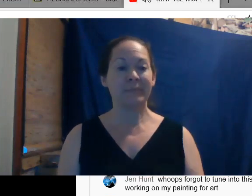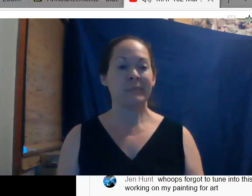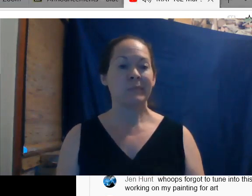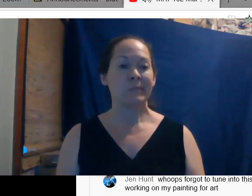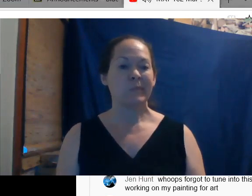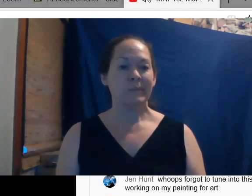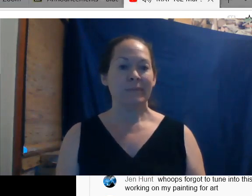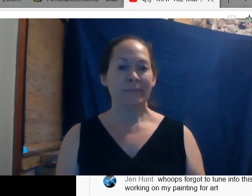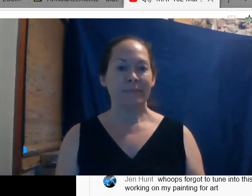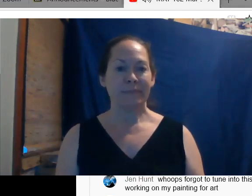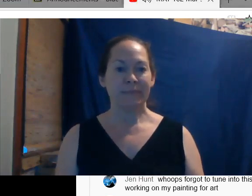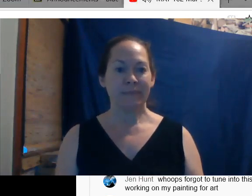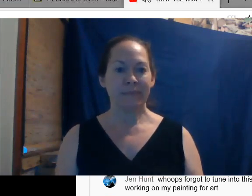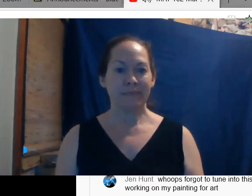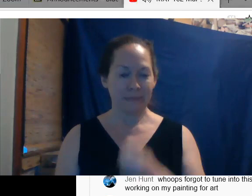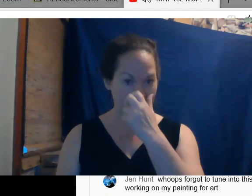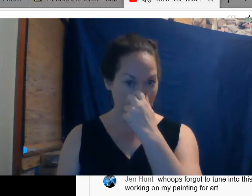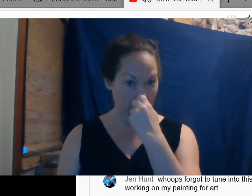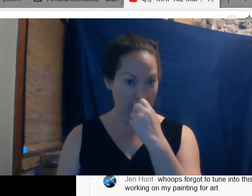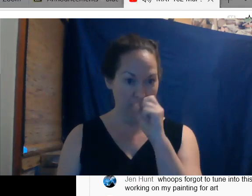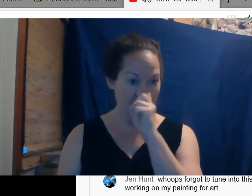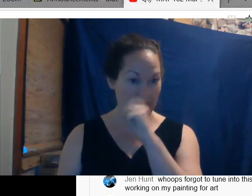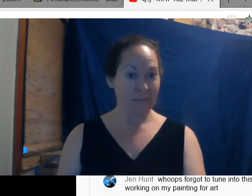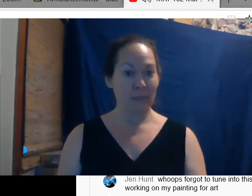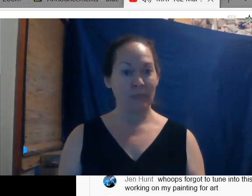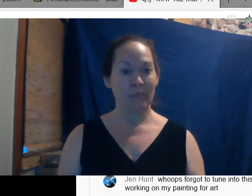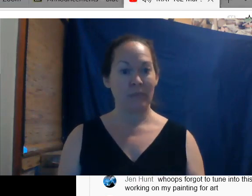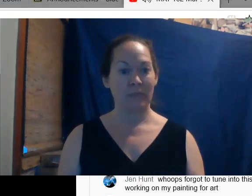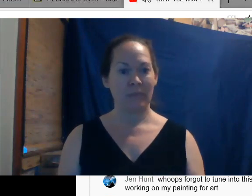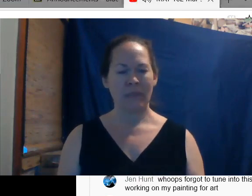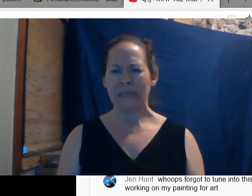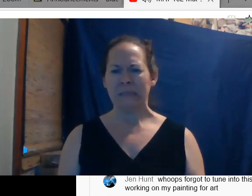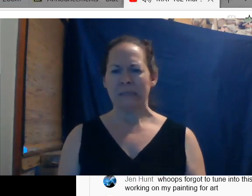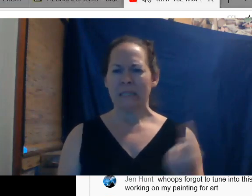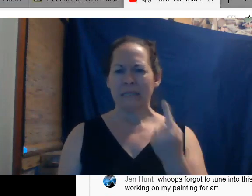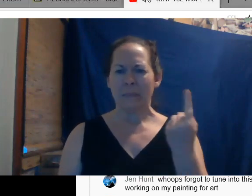Oh, is the audio looping? Okay. What is happening here?